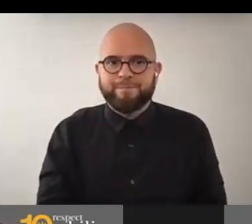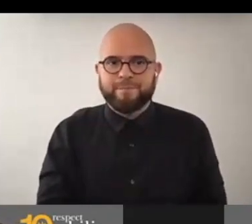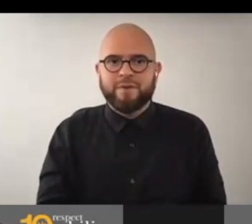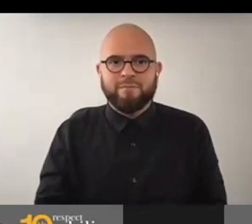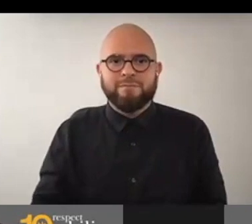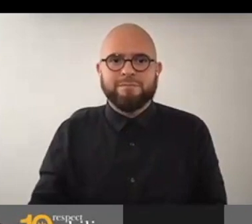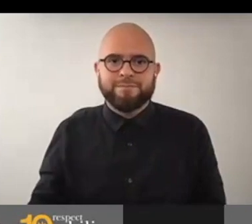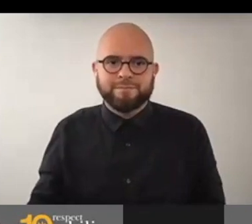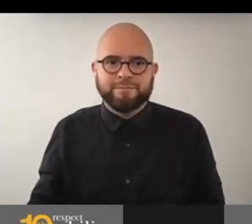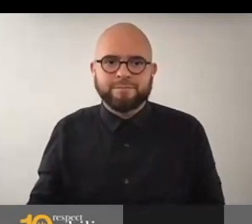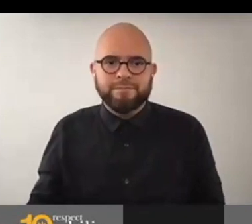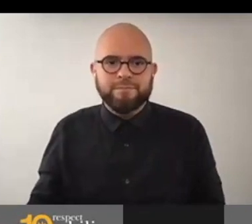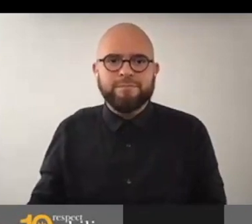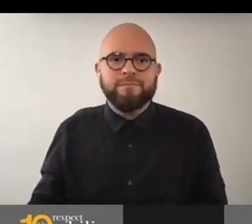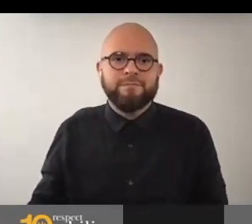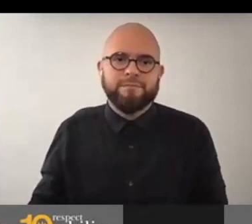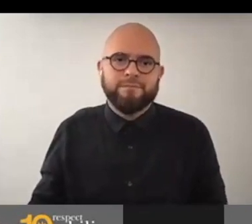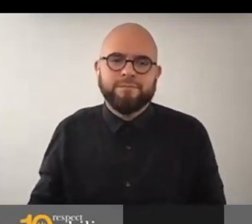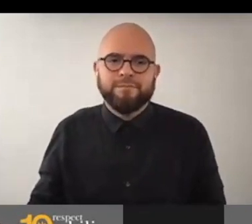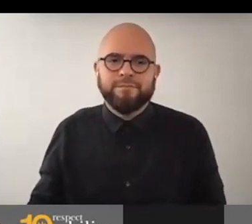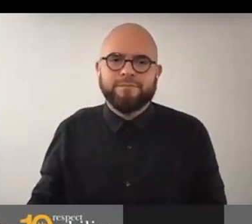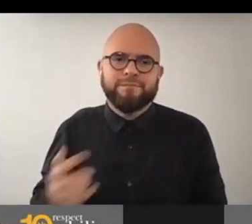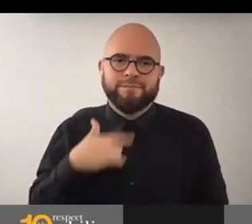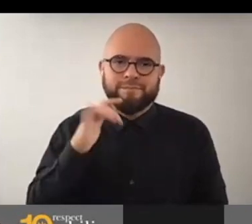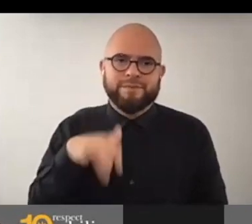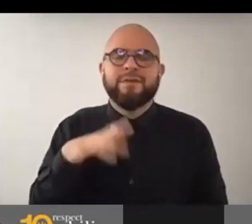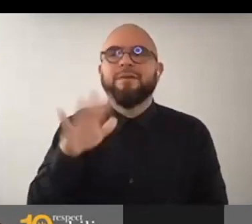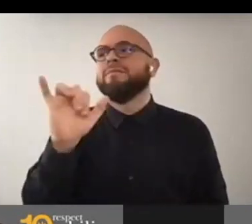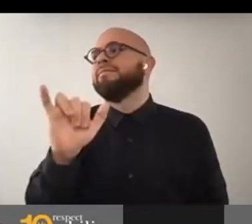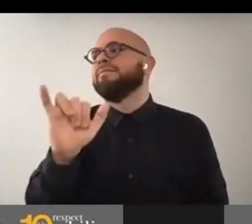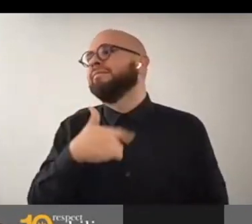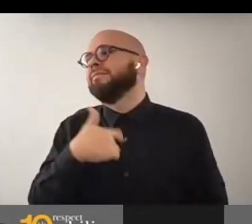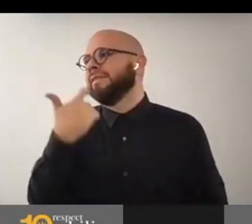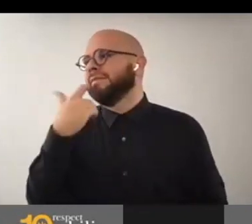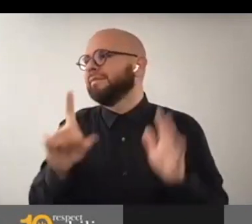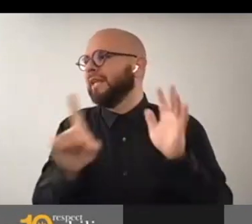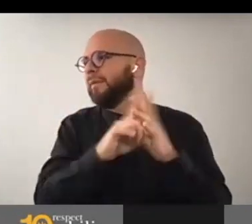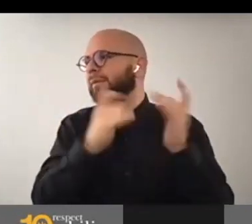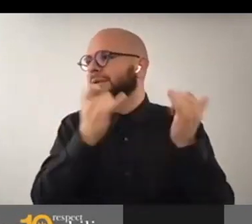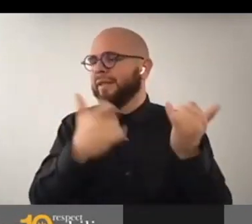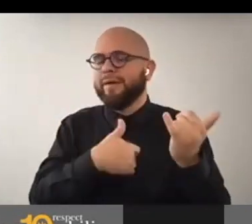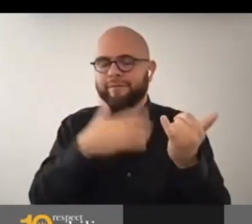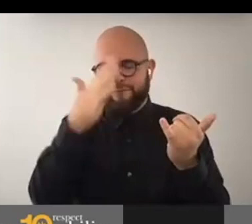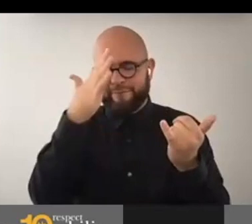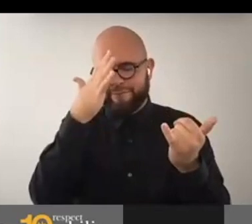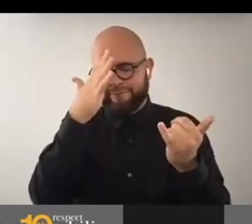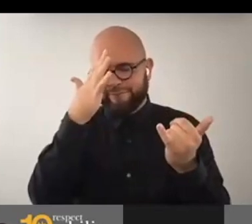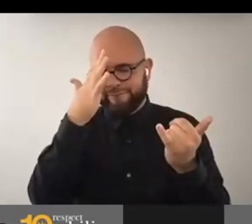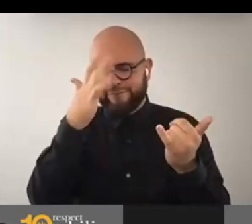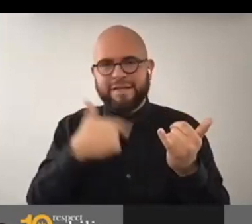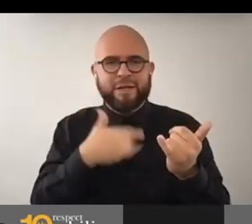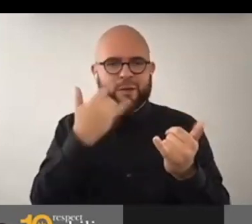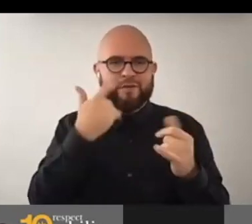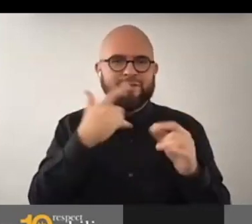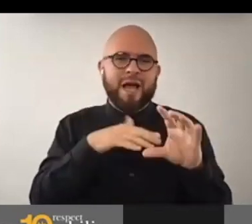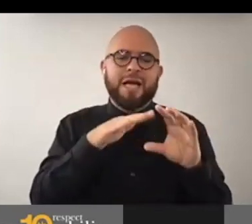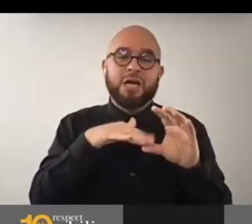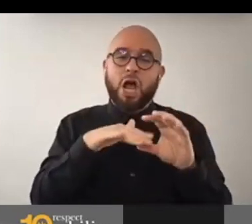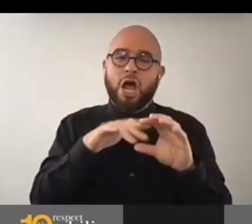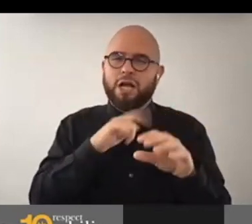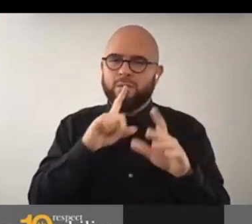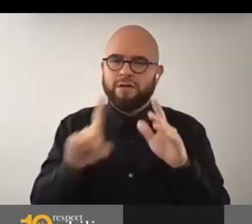That's maybe where, oh, I came up with it. I thought of it. See, I knew if I kept talking, I would come up with the other